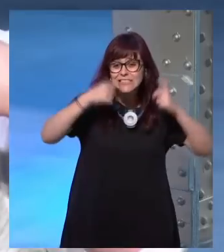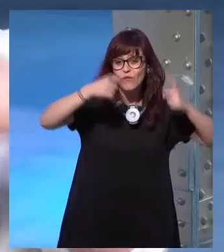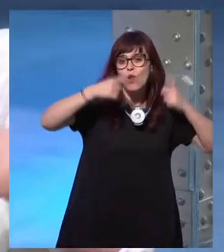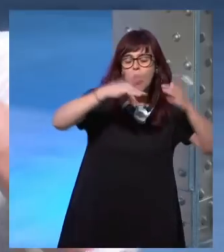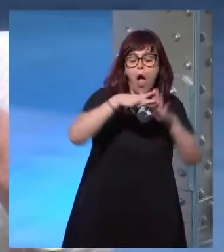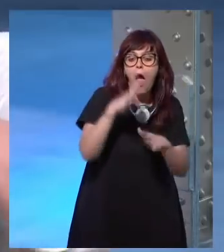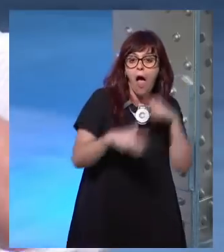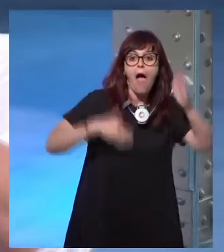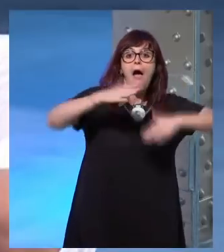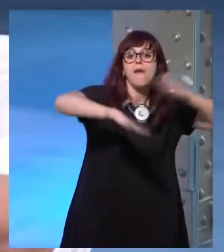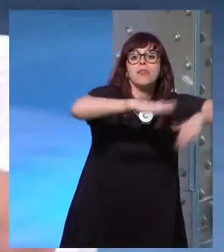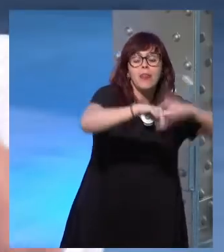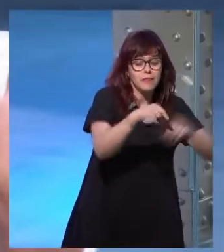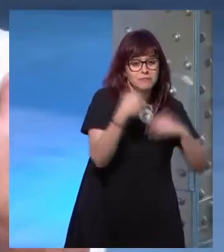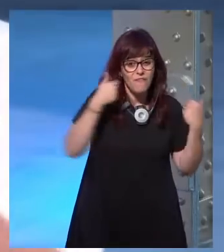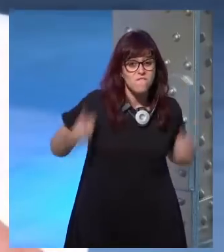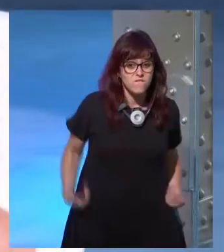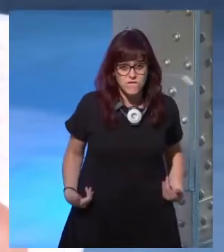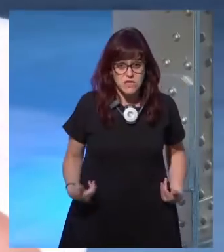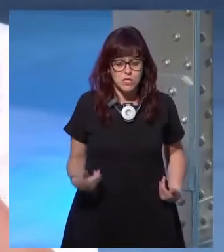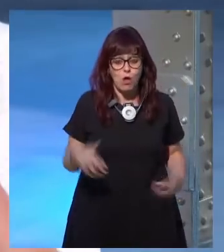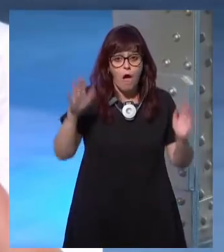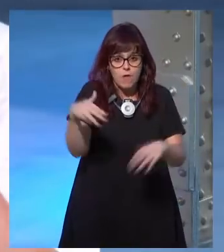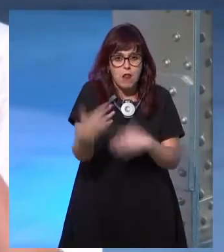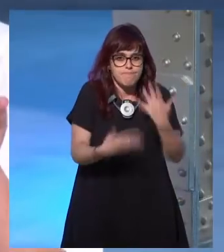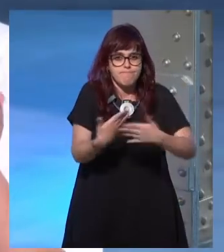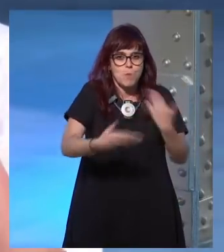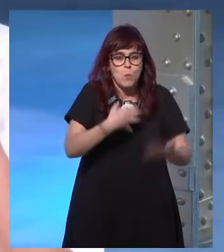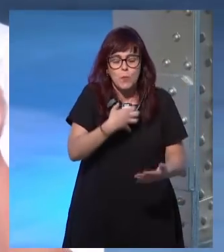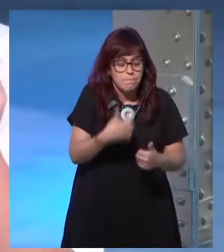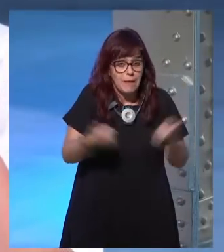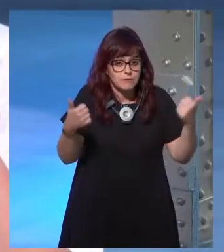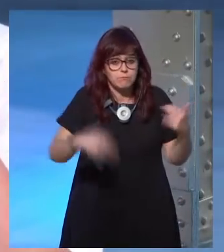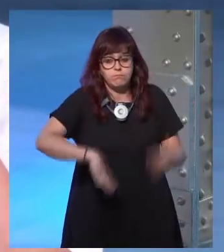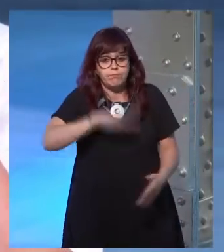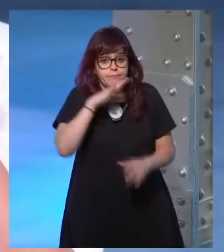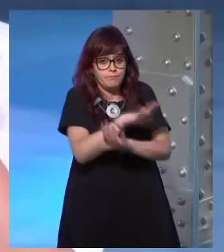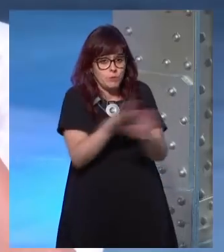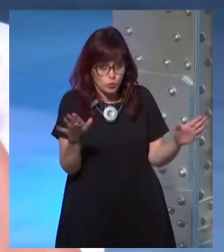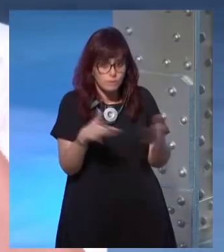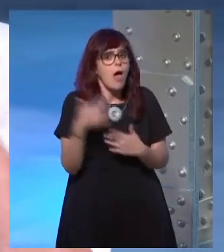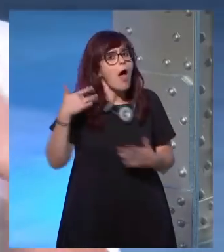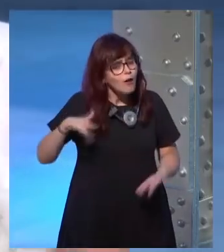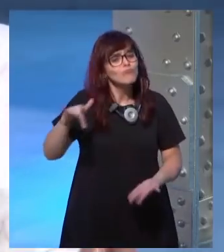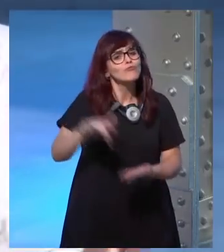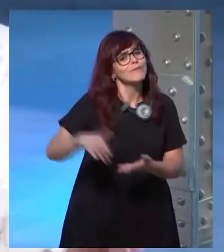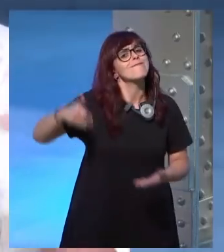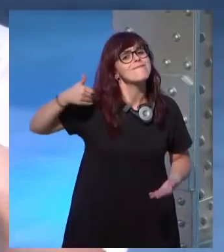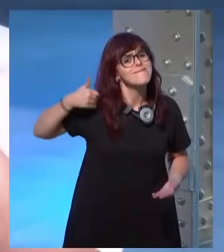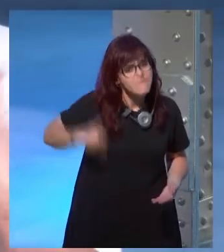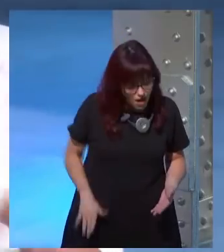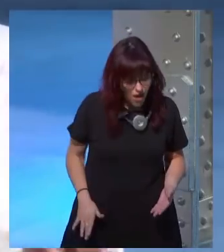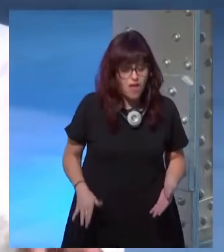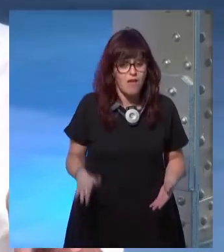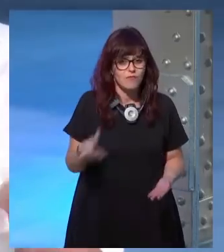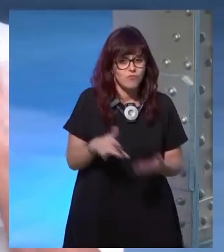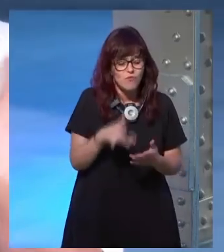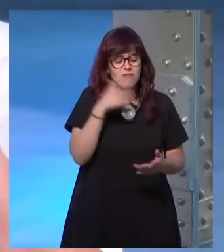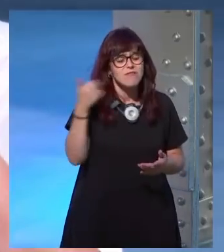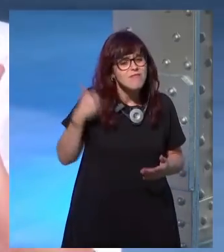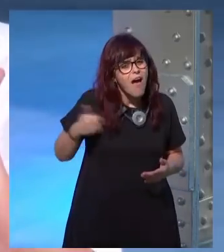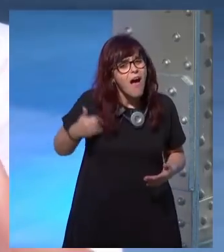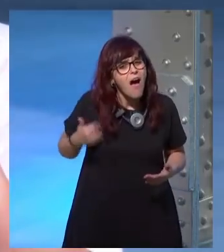perform the duties of writing. And I couldn't. I think my book Empire Ascendant was coming out, and I had this huge blog tour and all these